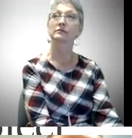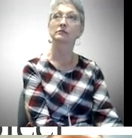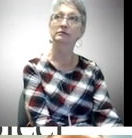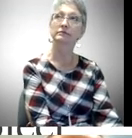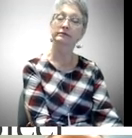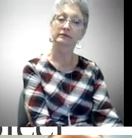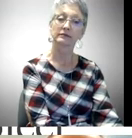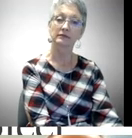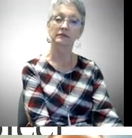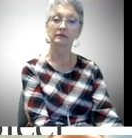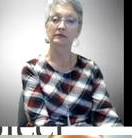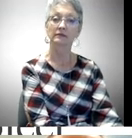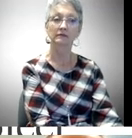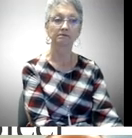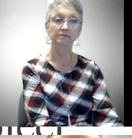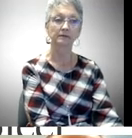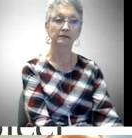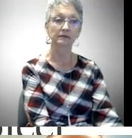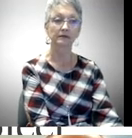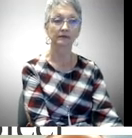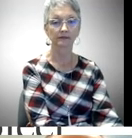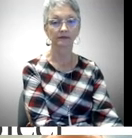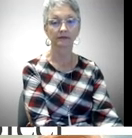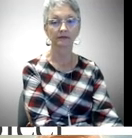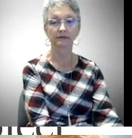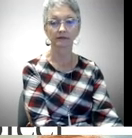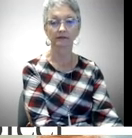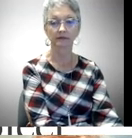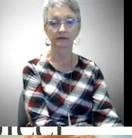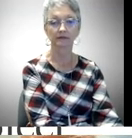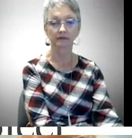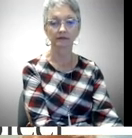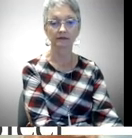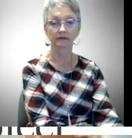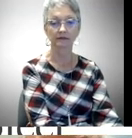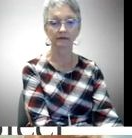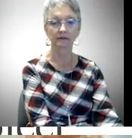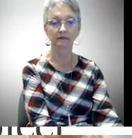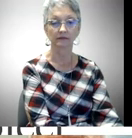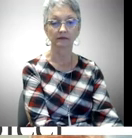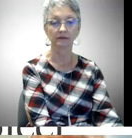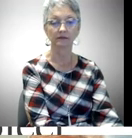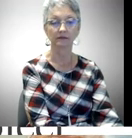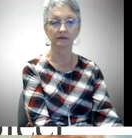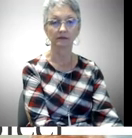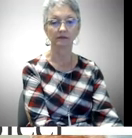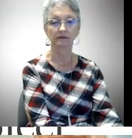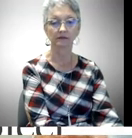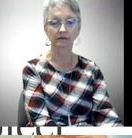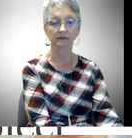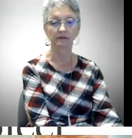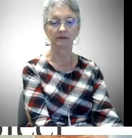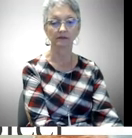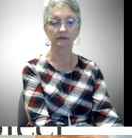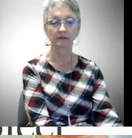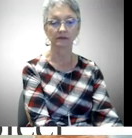really zealously representing their client, even though the law requires it. So I think that the burden falls on